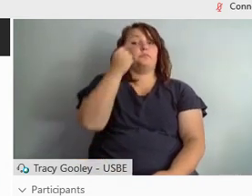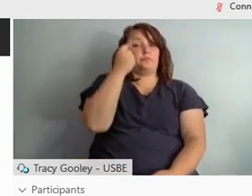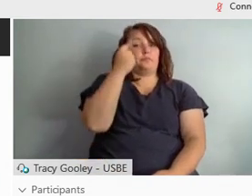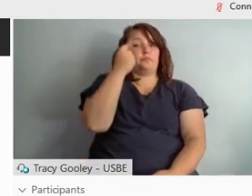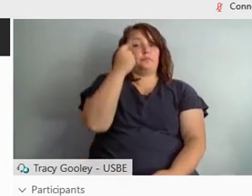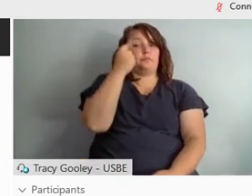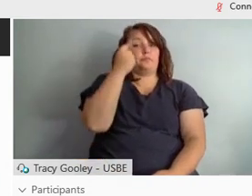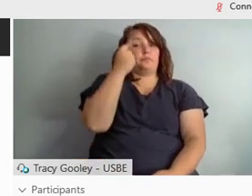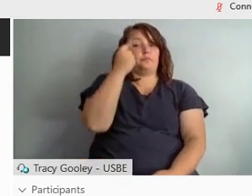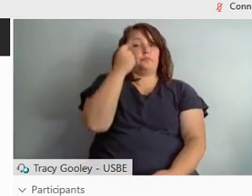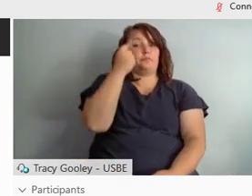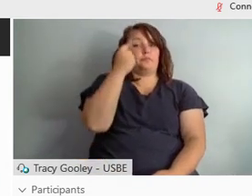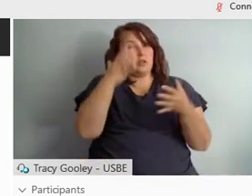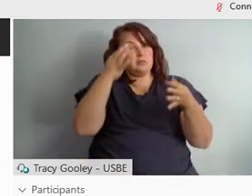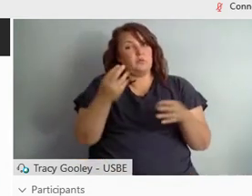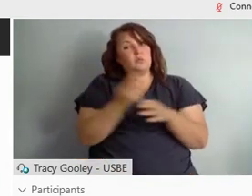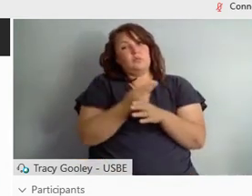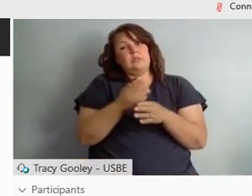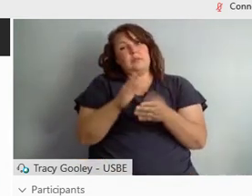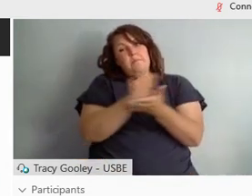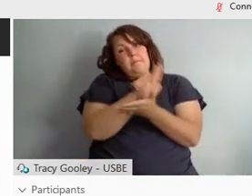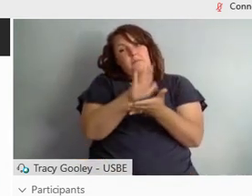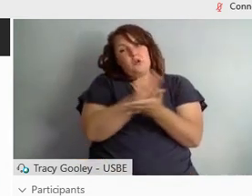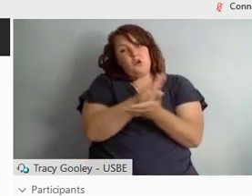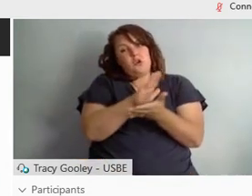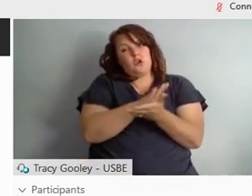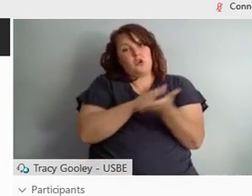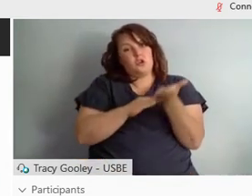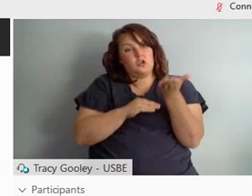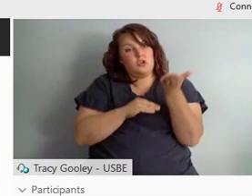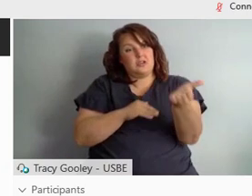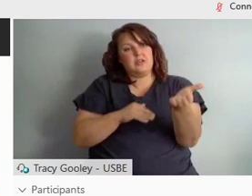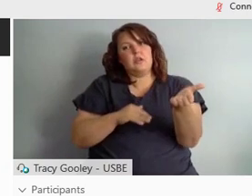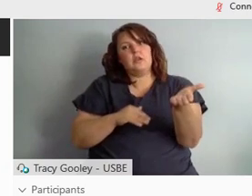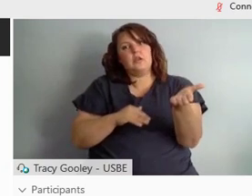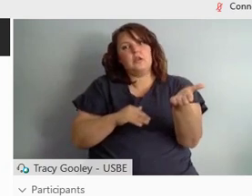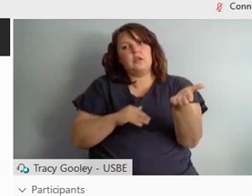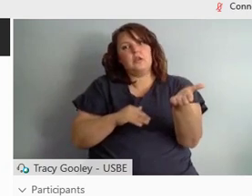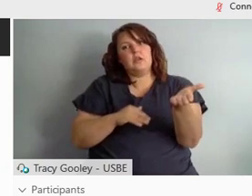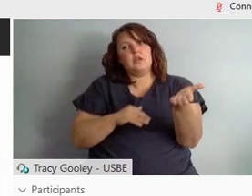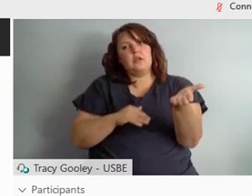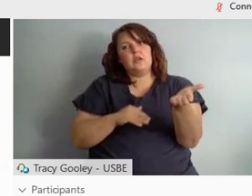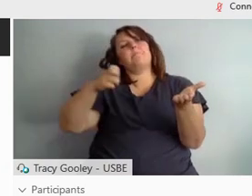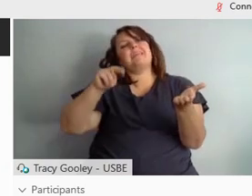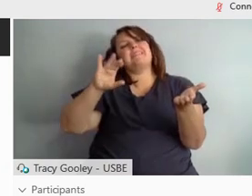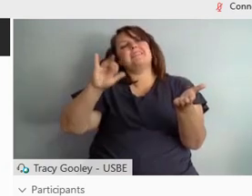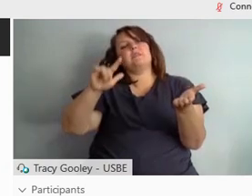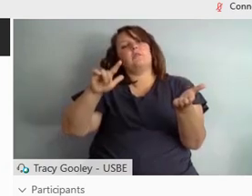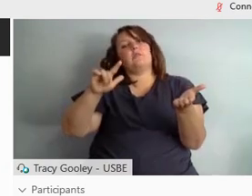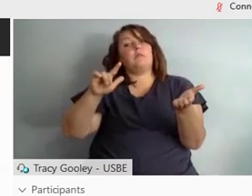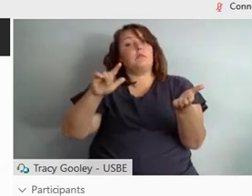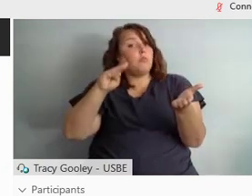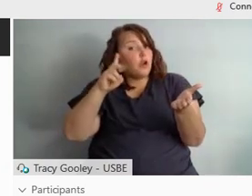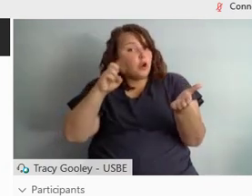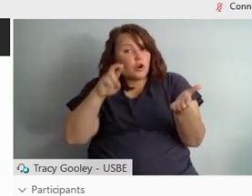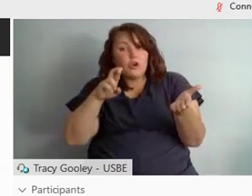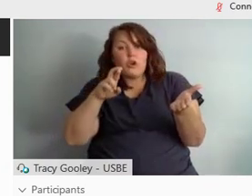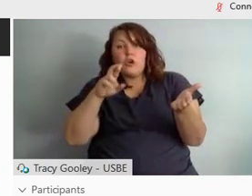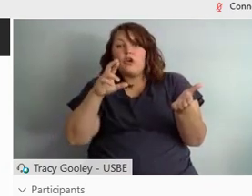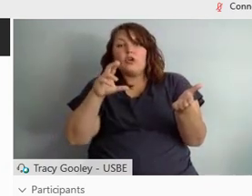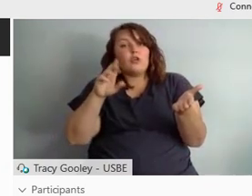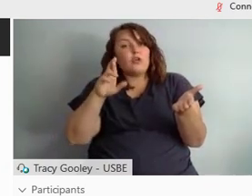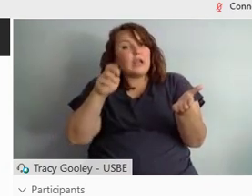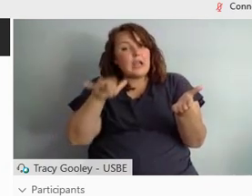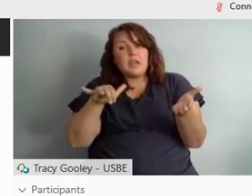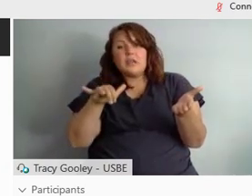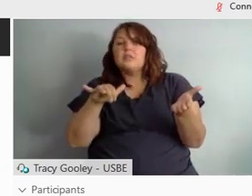paper copy, you have to give the child a pencil. No markers, no crayons, and it doesn't matter if